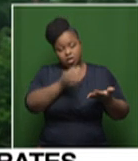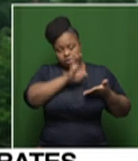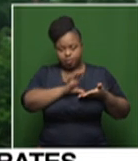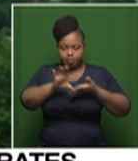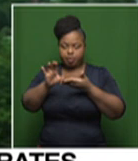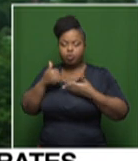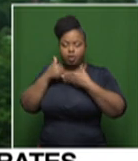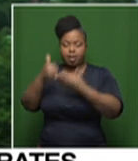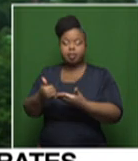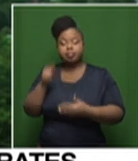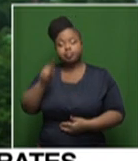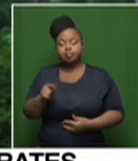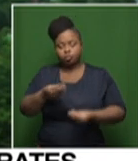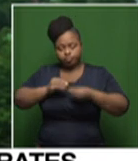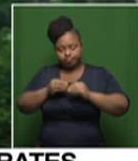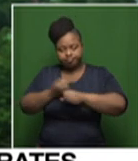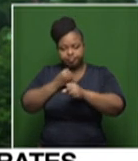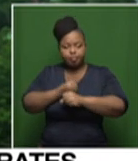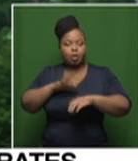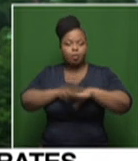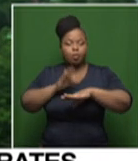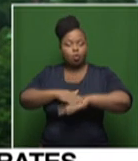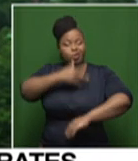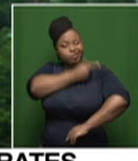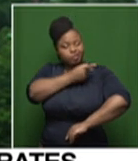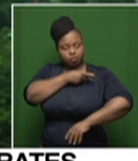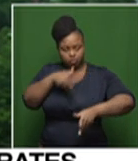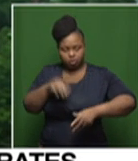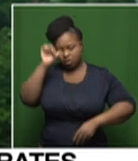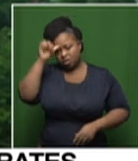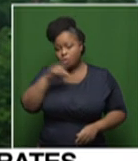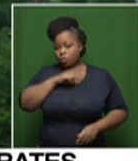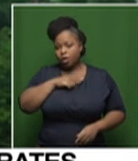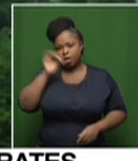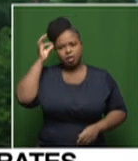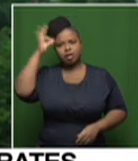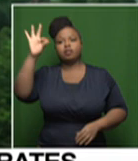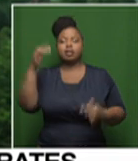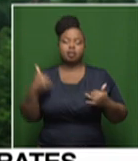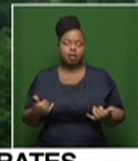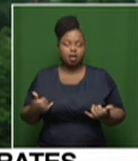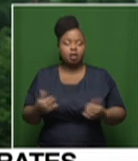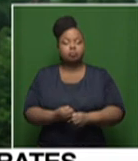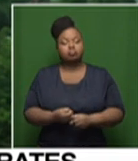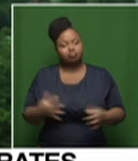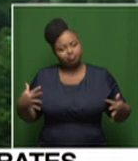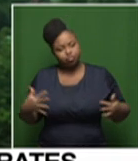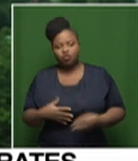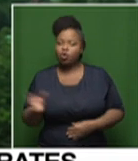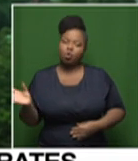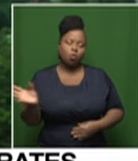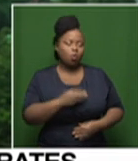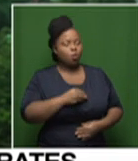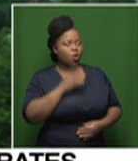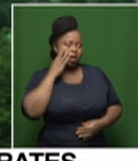to boost manufacturing of vaccines here in India, because the government is now opening up vaccinations for all